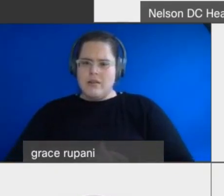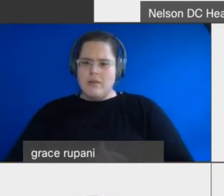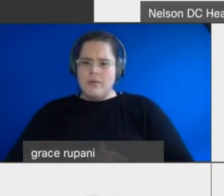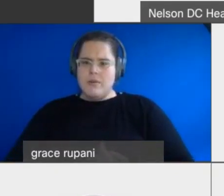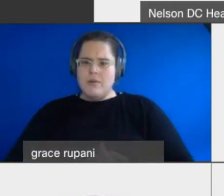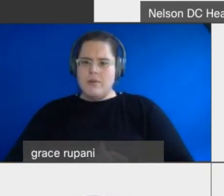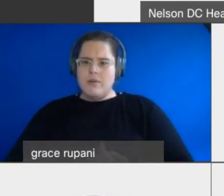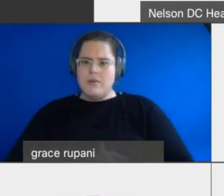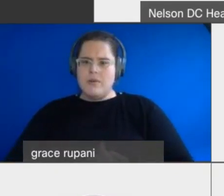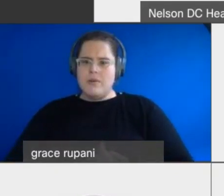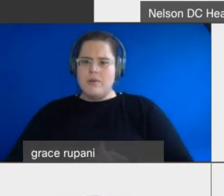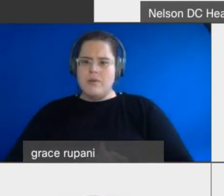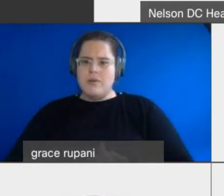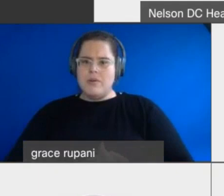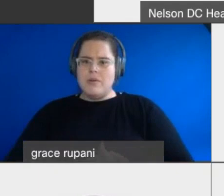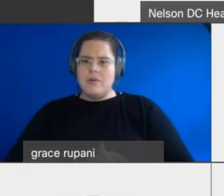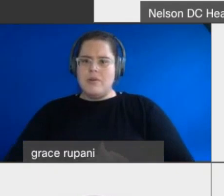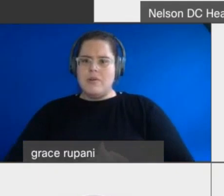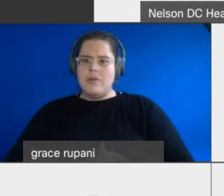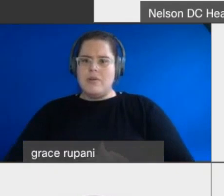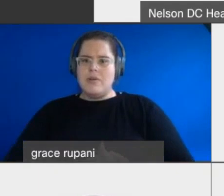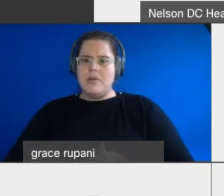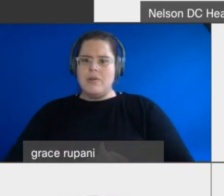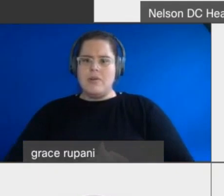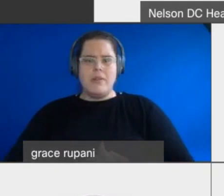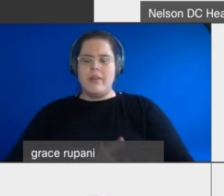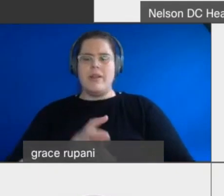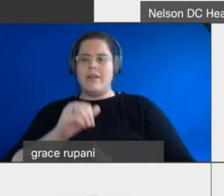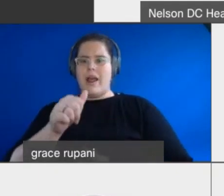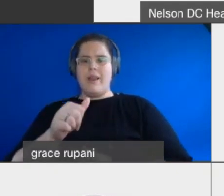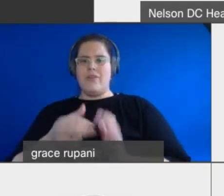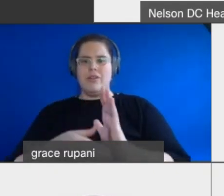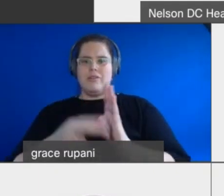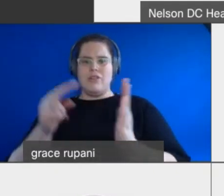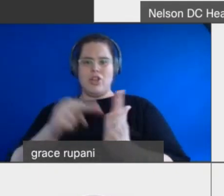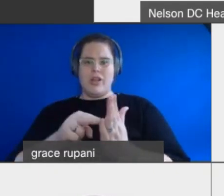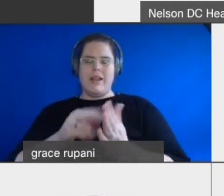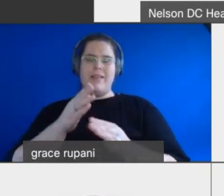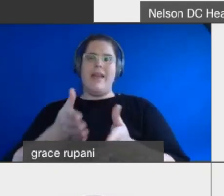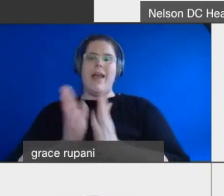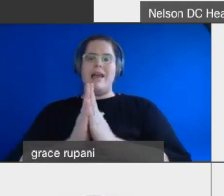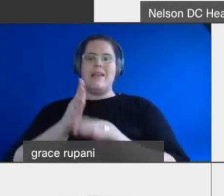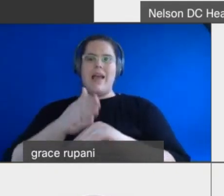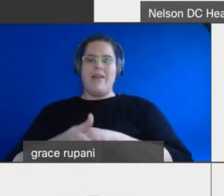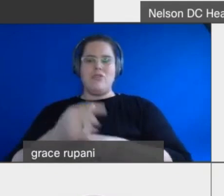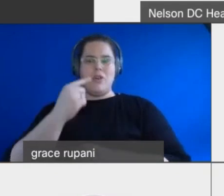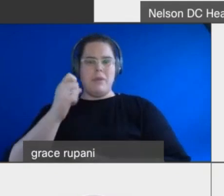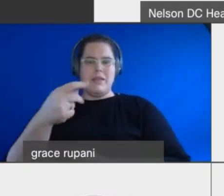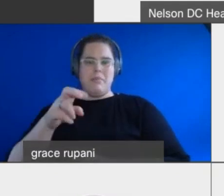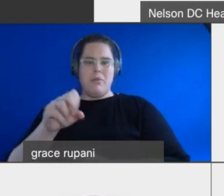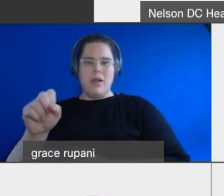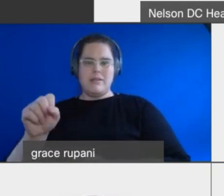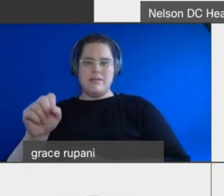folks administering the vaccine didn't even look at it. They asked afterwards because they were interviewed by the press. So people can read